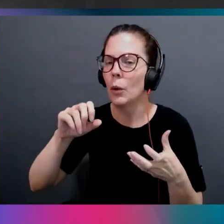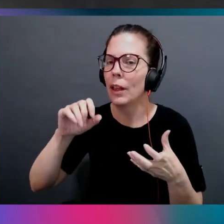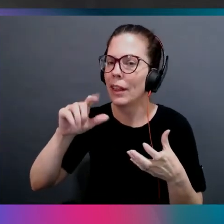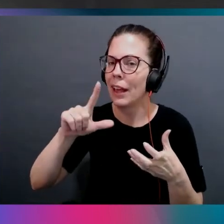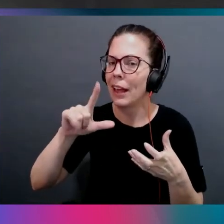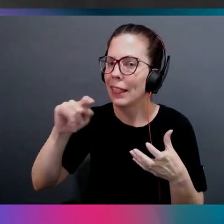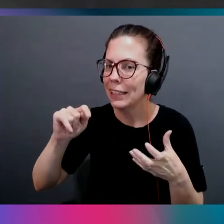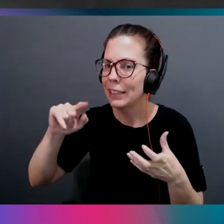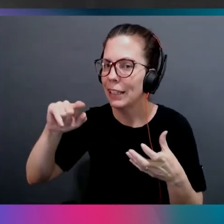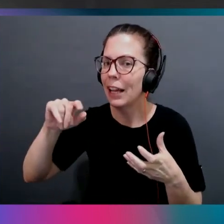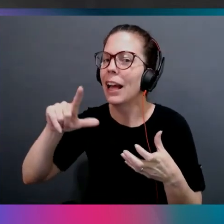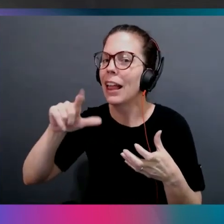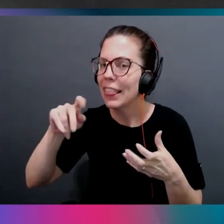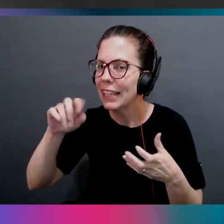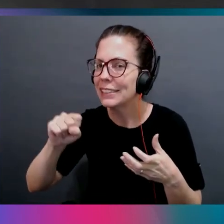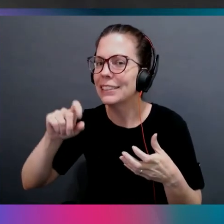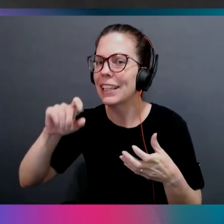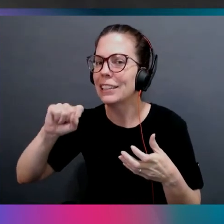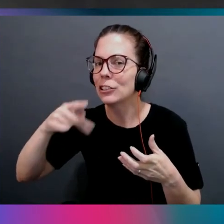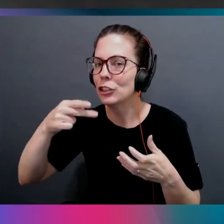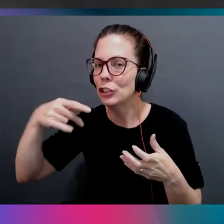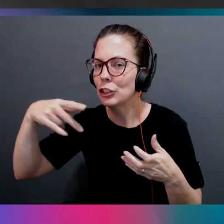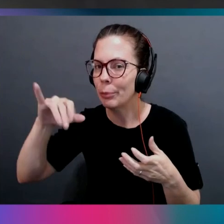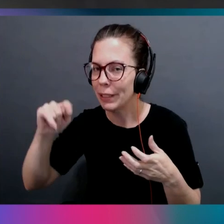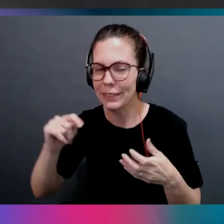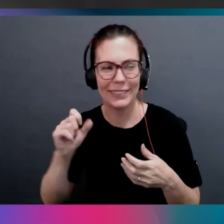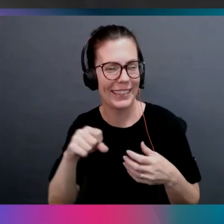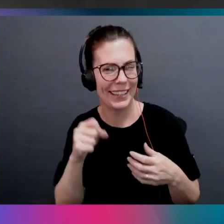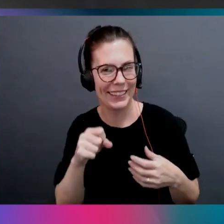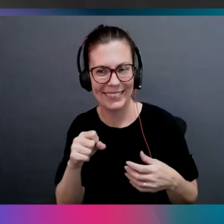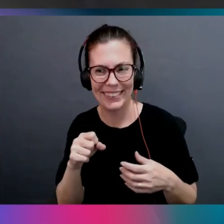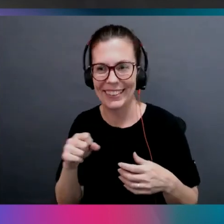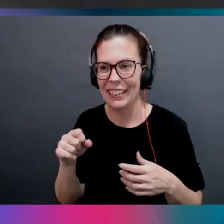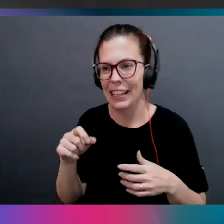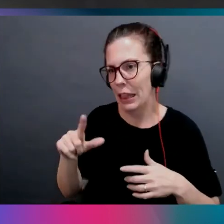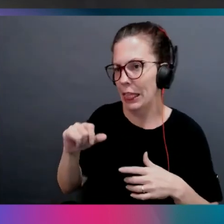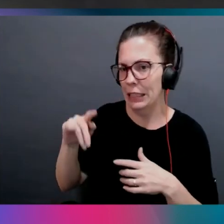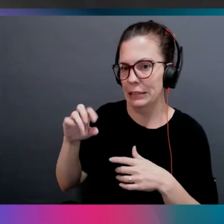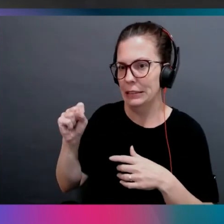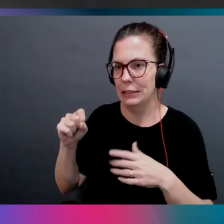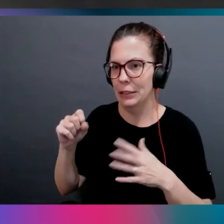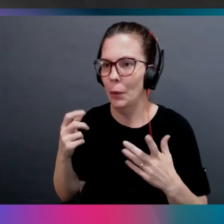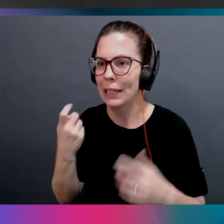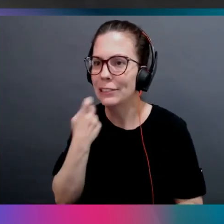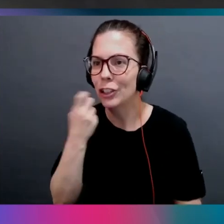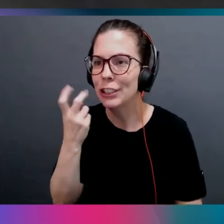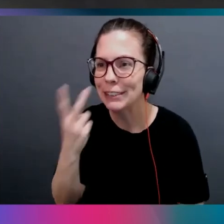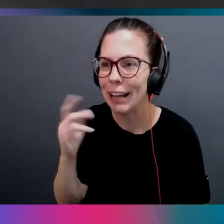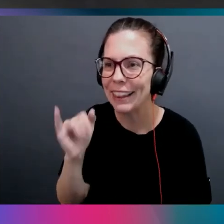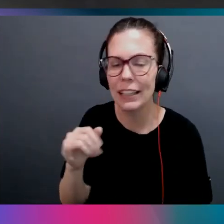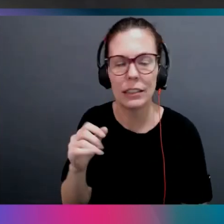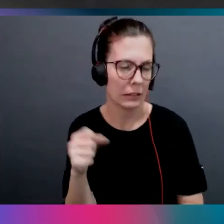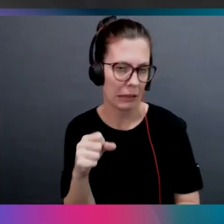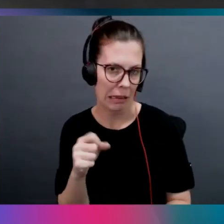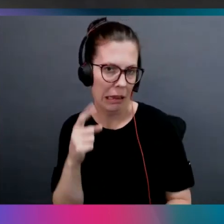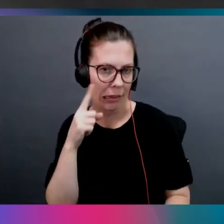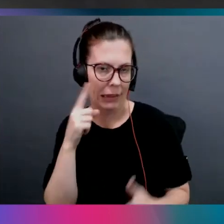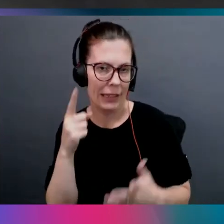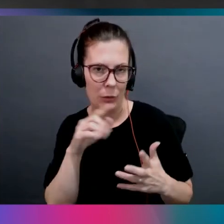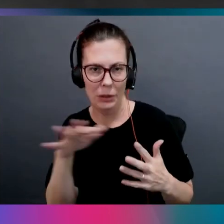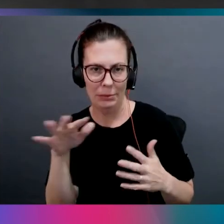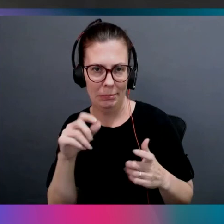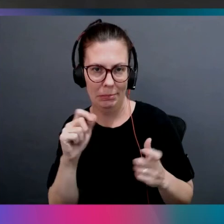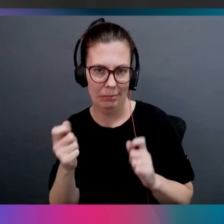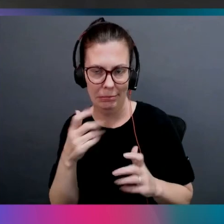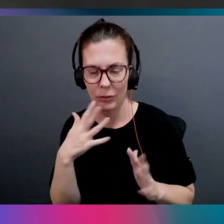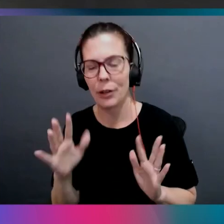ship it. Retail recommendation. Yes, exactly. Let's. So, I just saw that. Yeah, I think it was out here too. So it's okay. But anyway, so